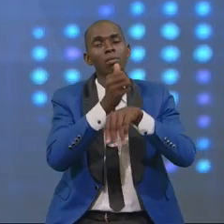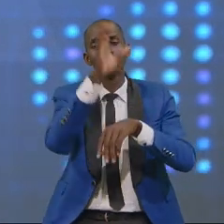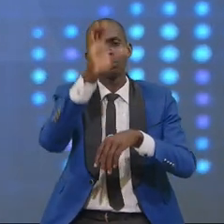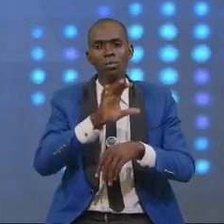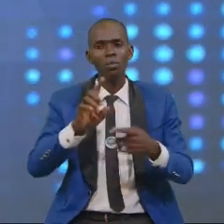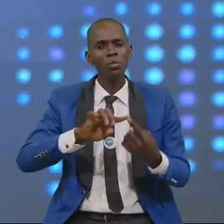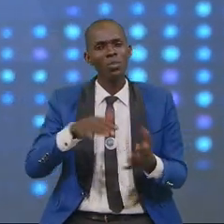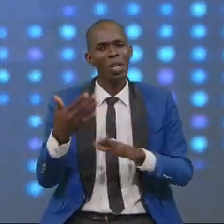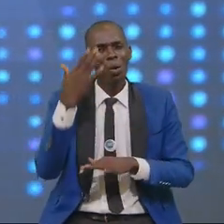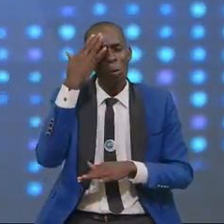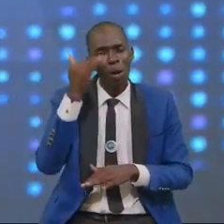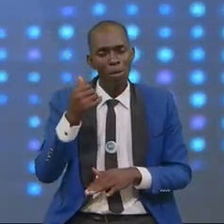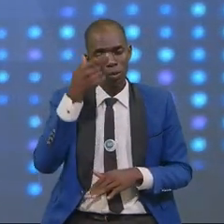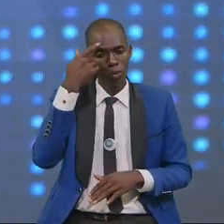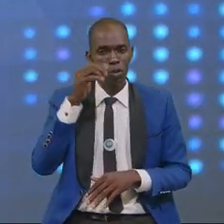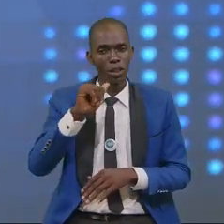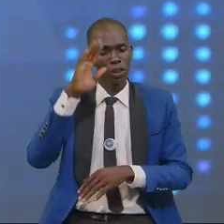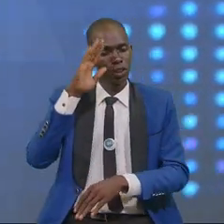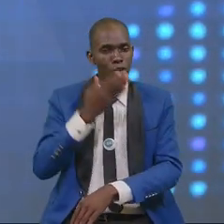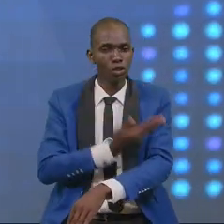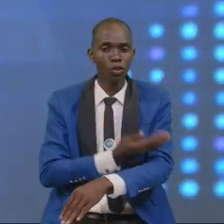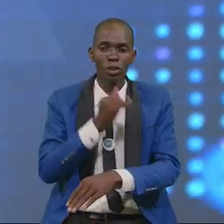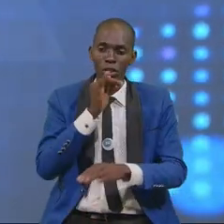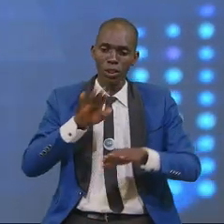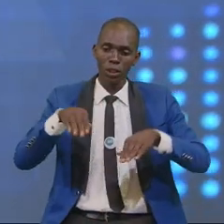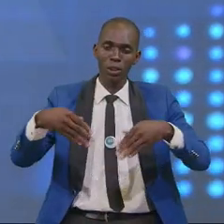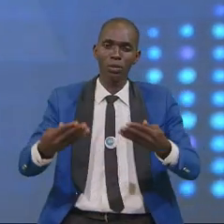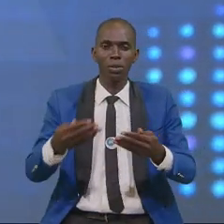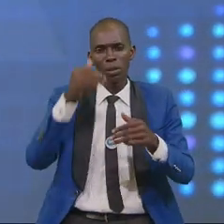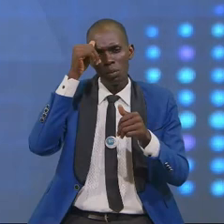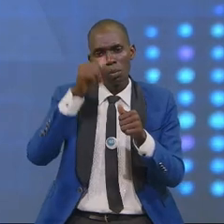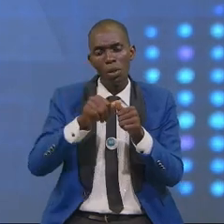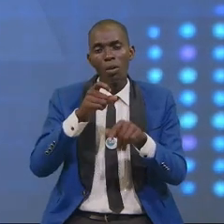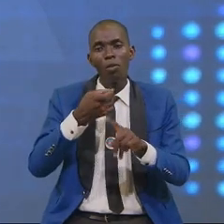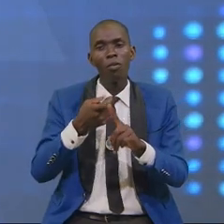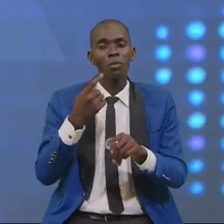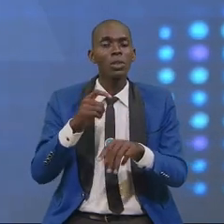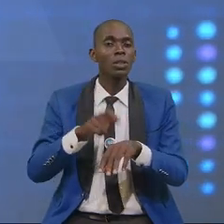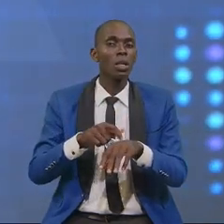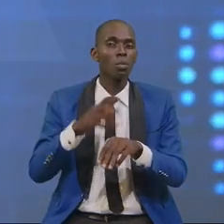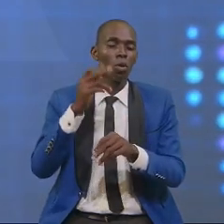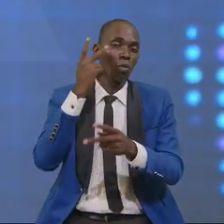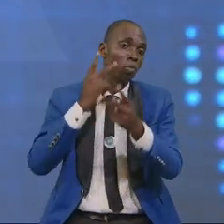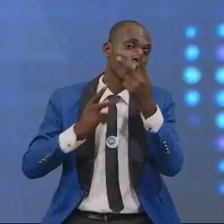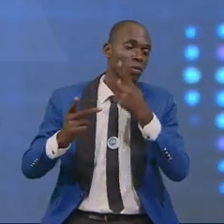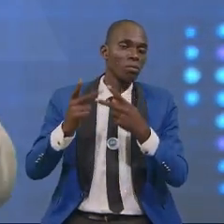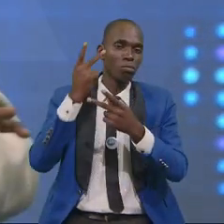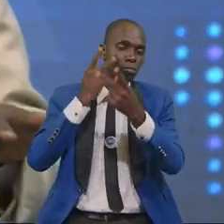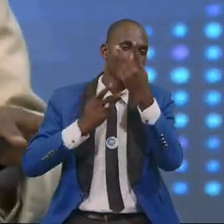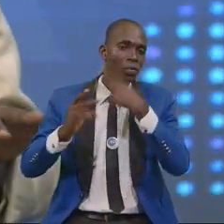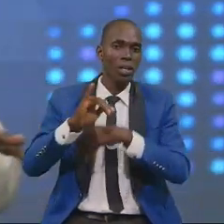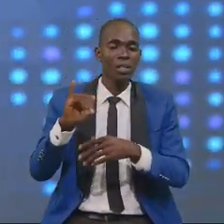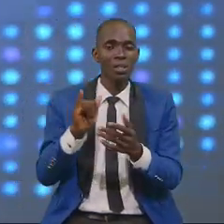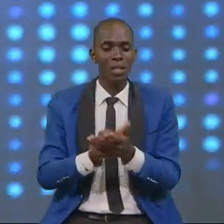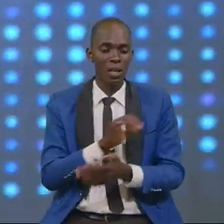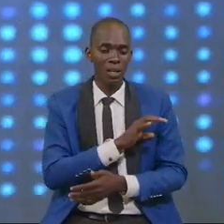given. You understand that from the time of prophecy, prophesying that Christ will come, prophesying